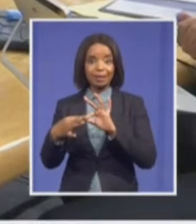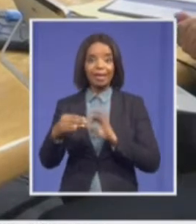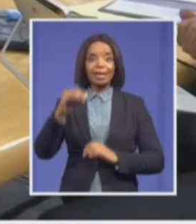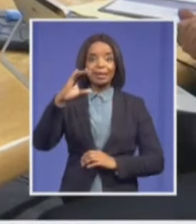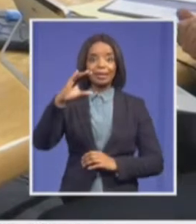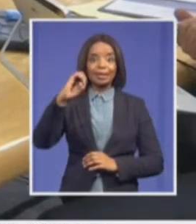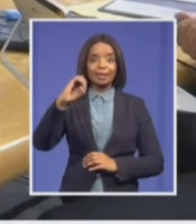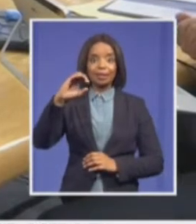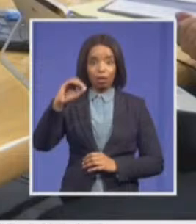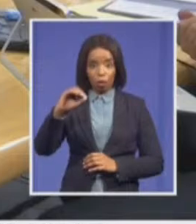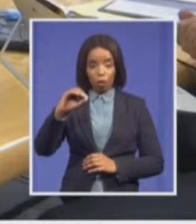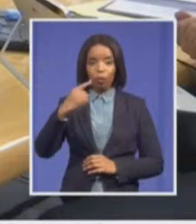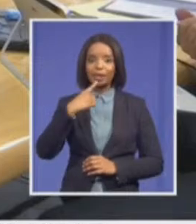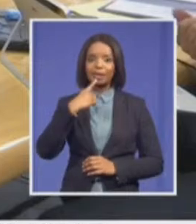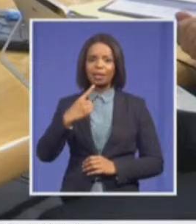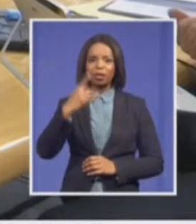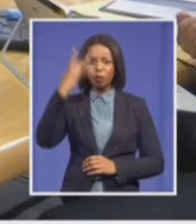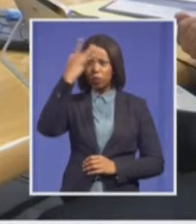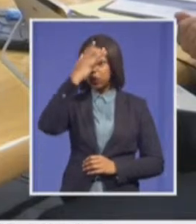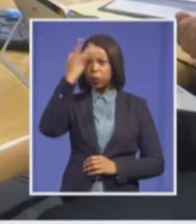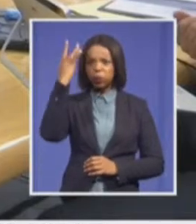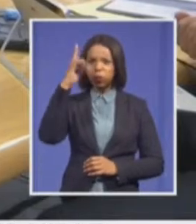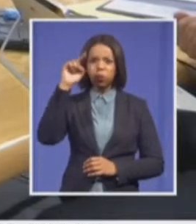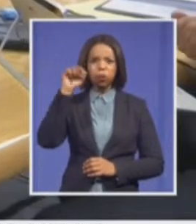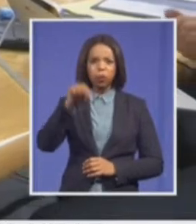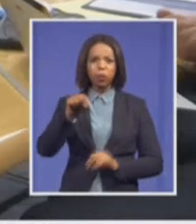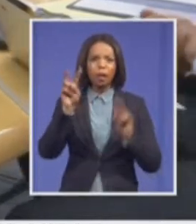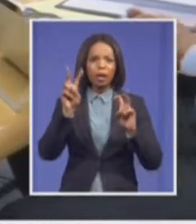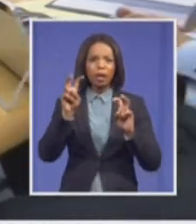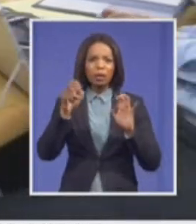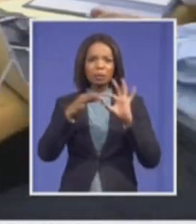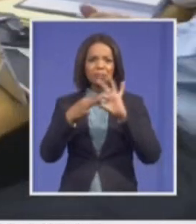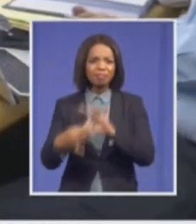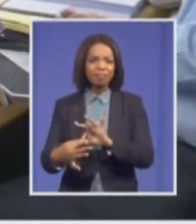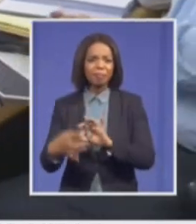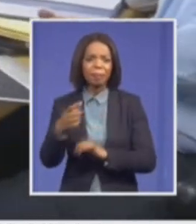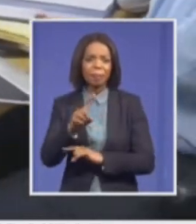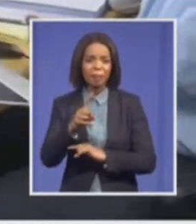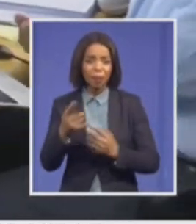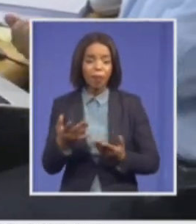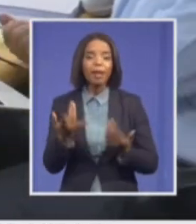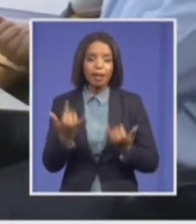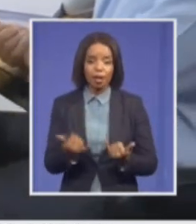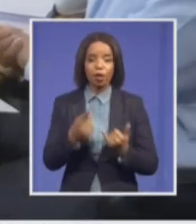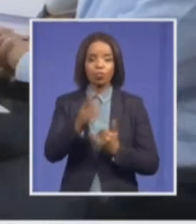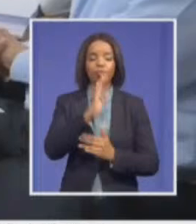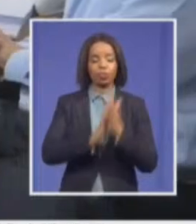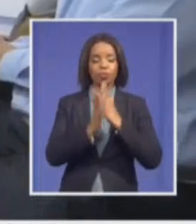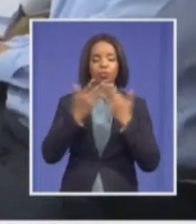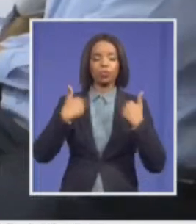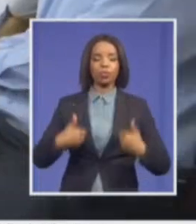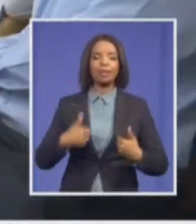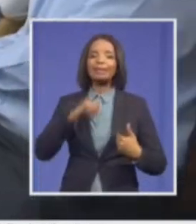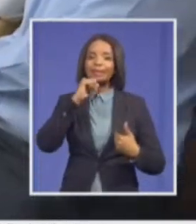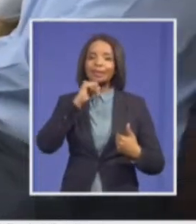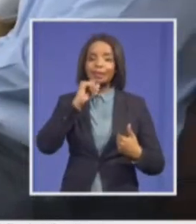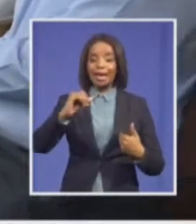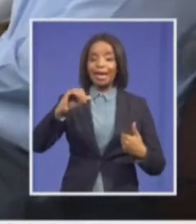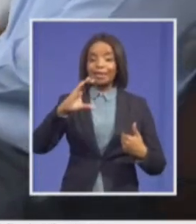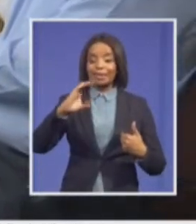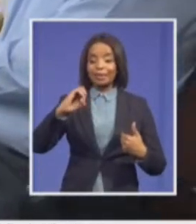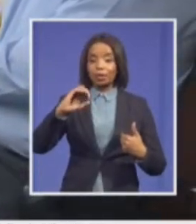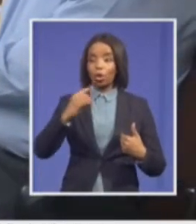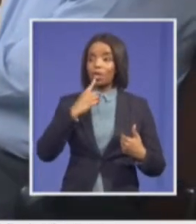then tell us, despite the CEO having said, I have no clue what this matter is about, handle it as you deem fit, what is the employee's response